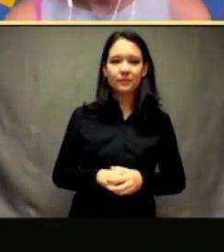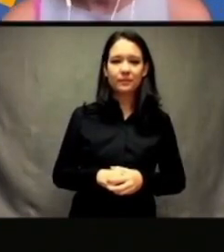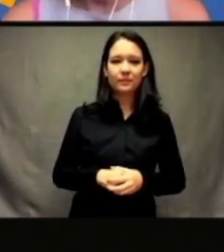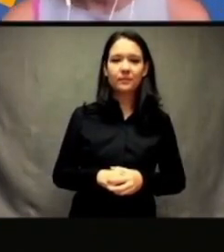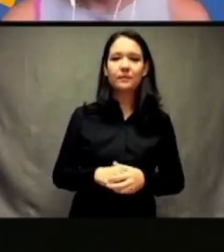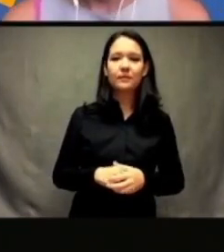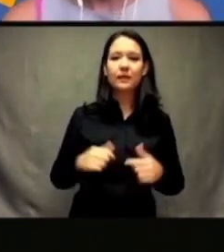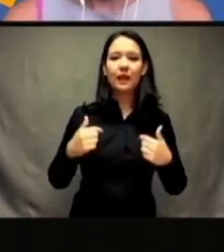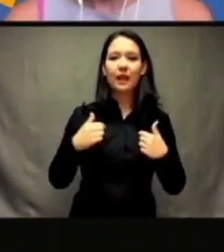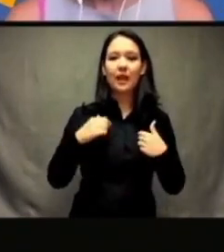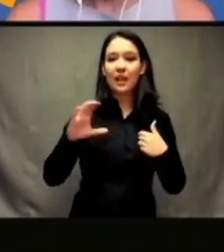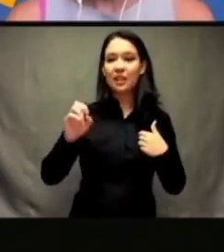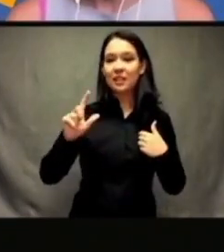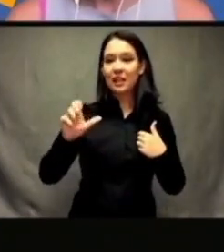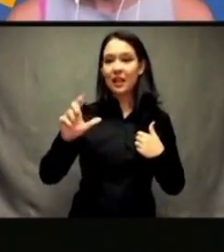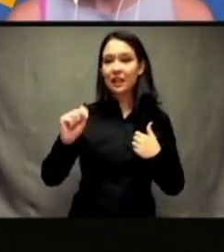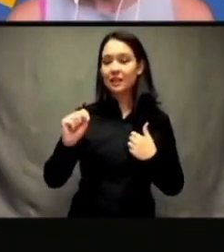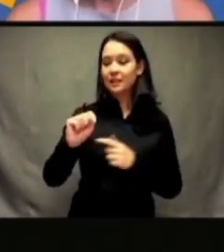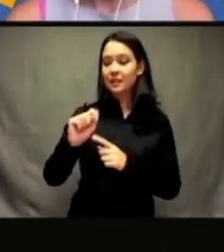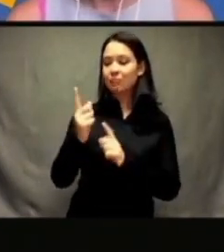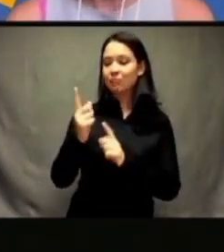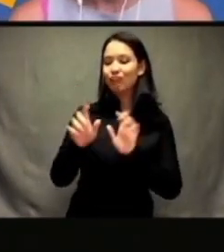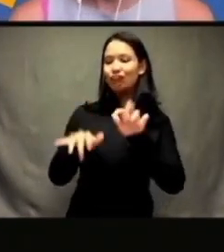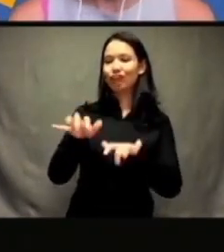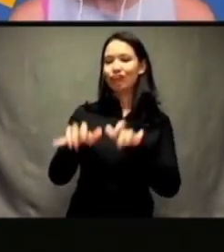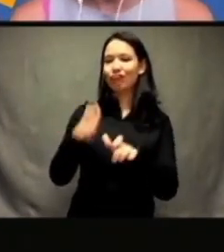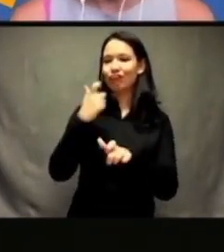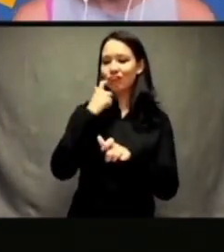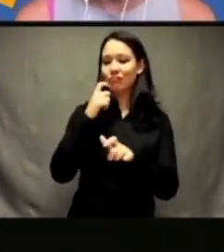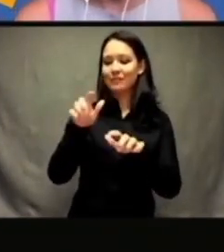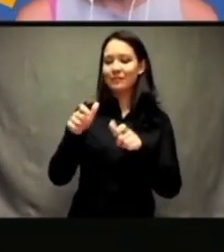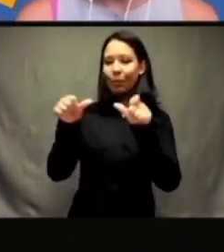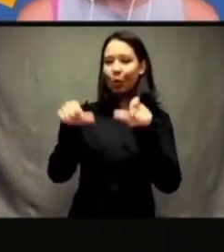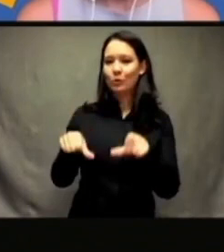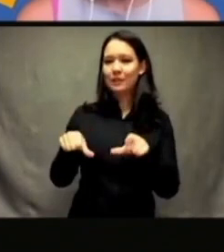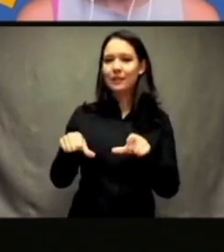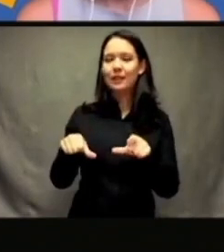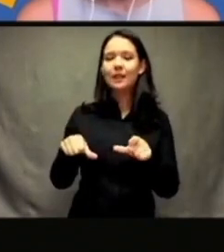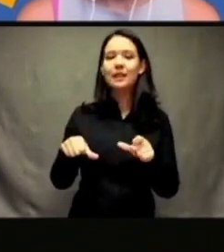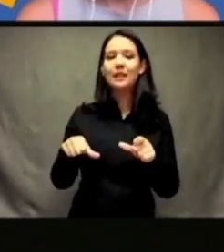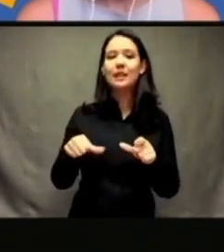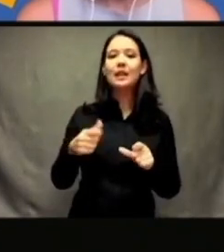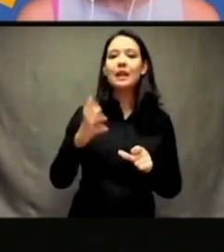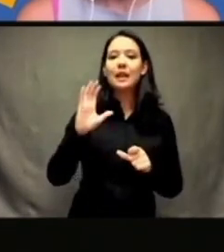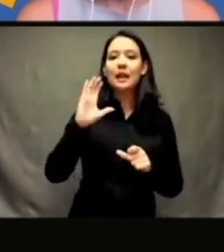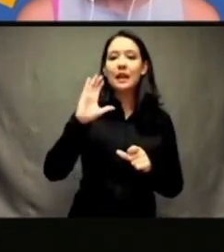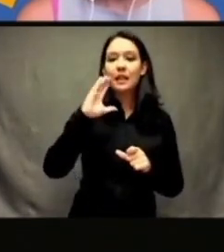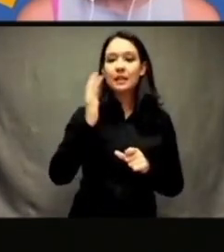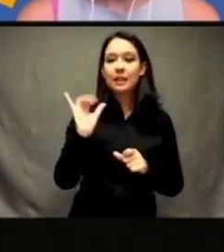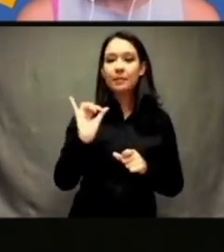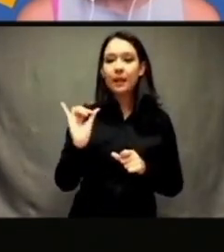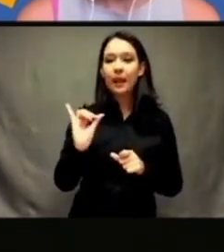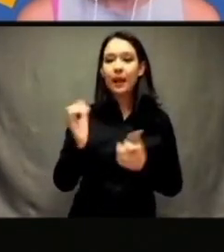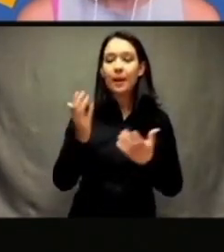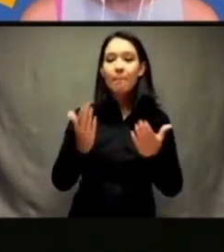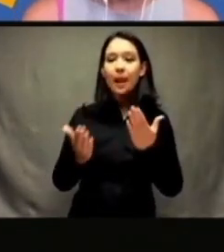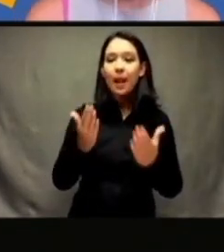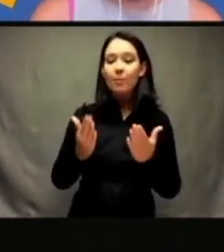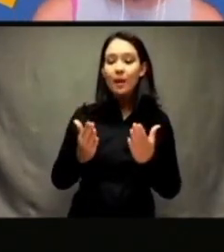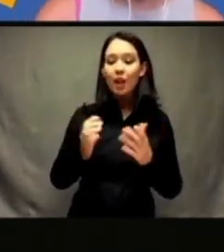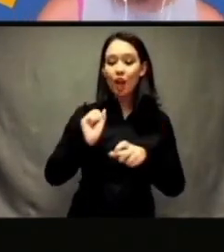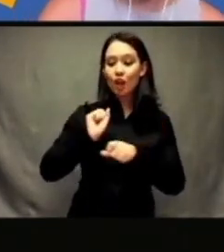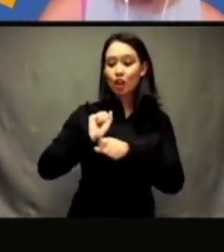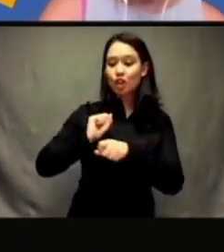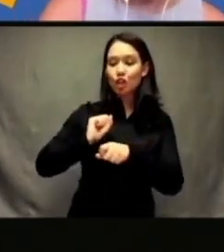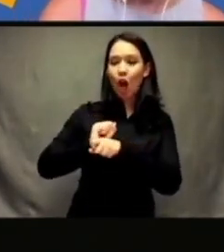Amma just brought up an interesting point in the chat about seeming that there might need to be a job of documenter